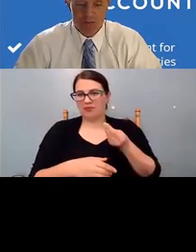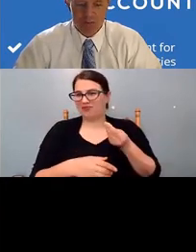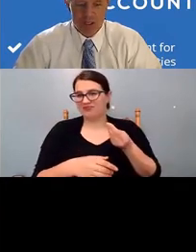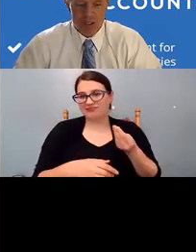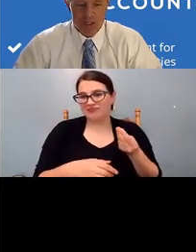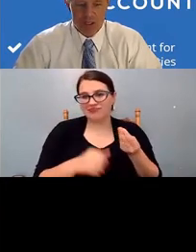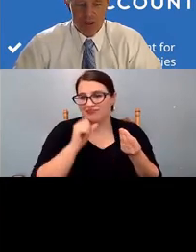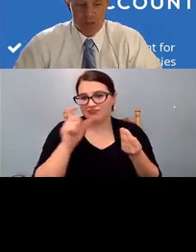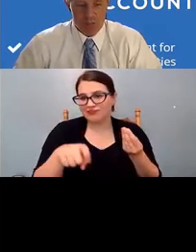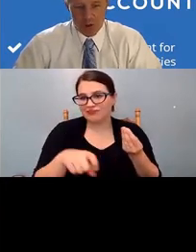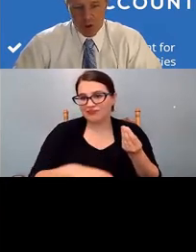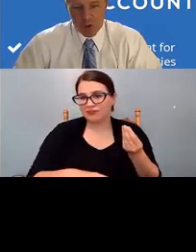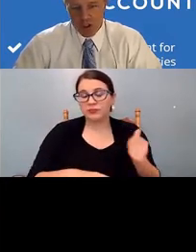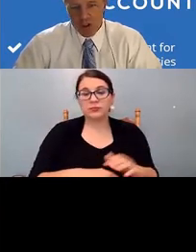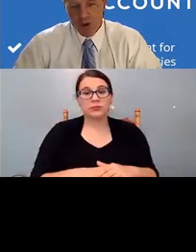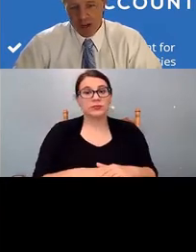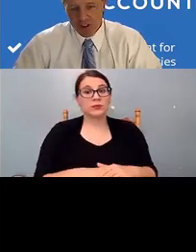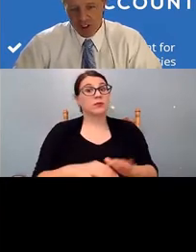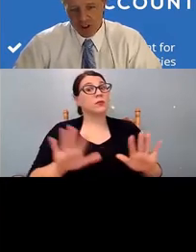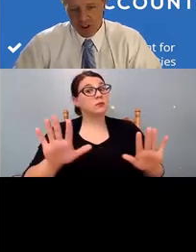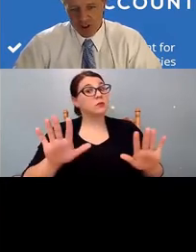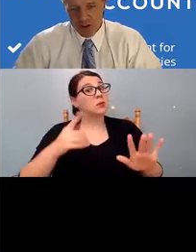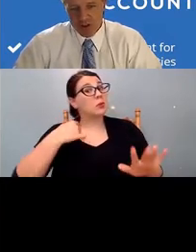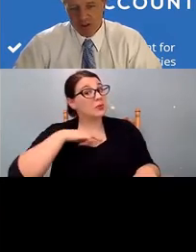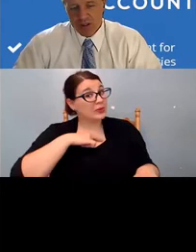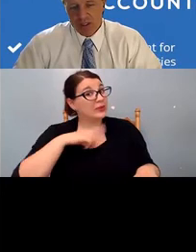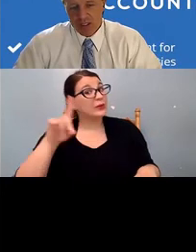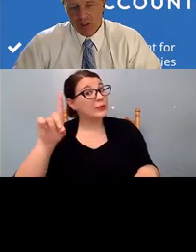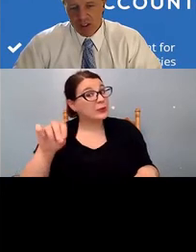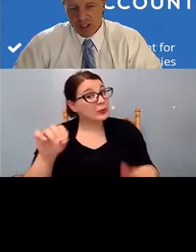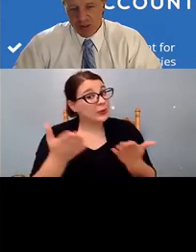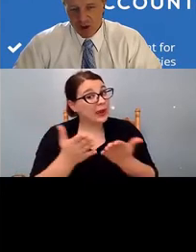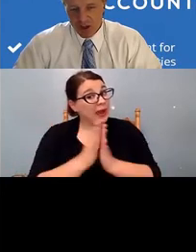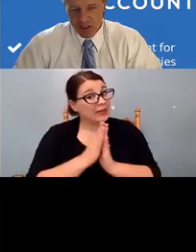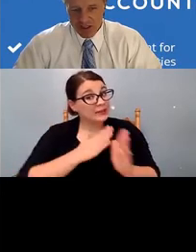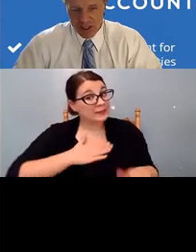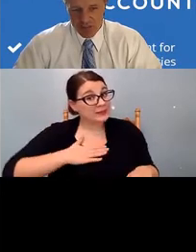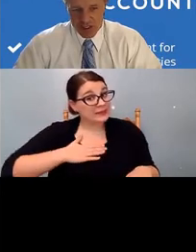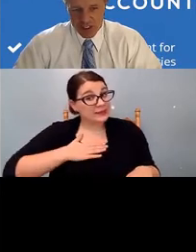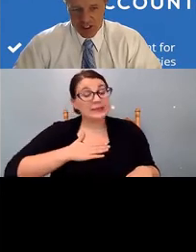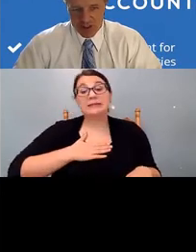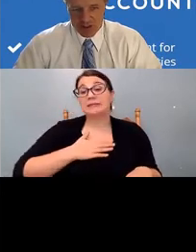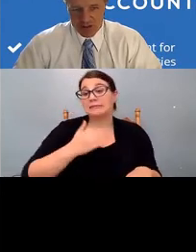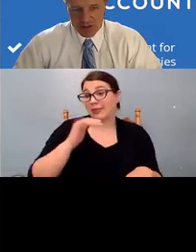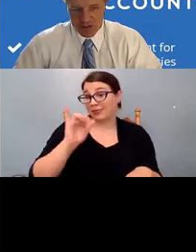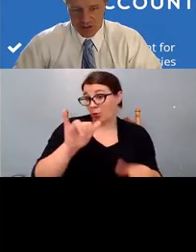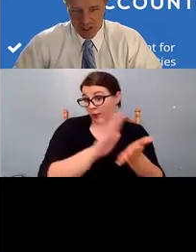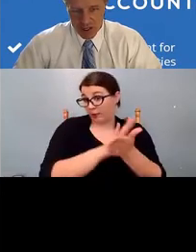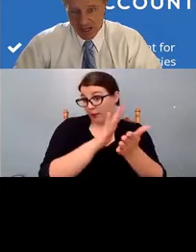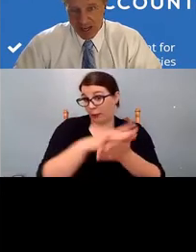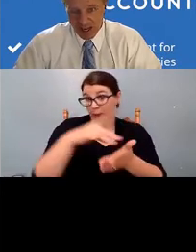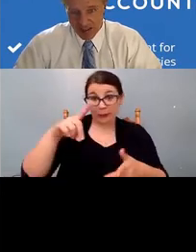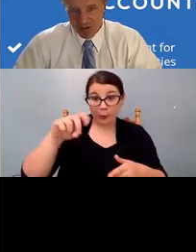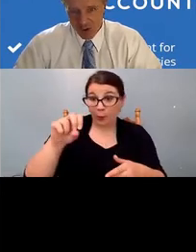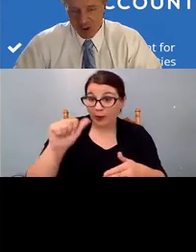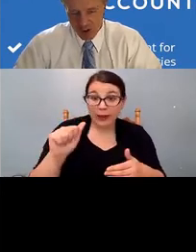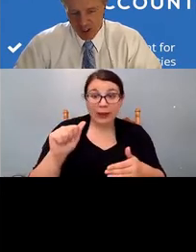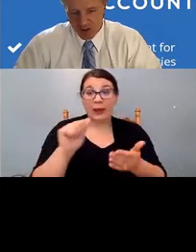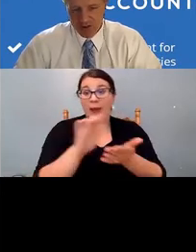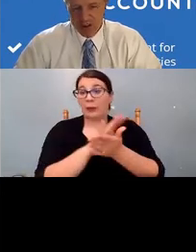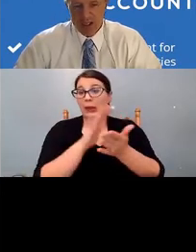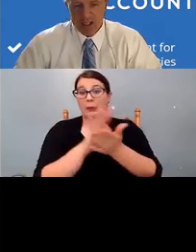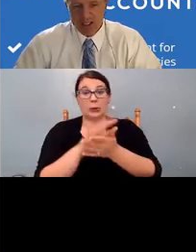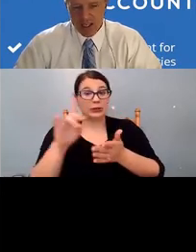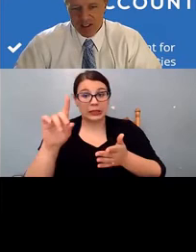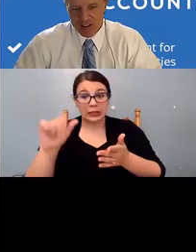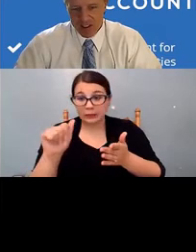position. But what we do ask you to do is to keep all of that documentation on hand for